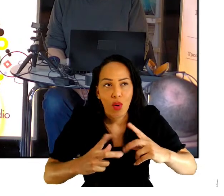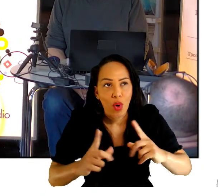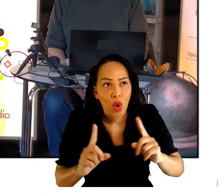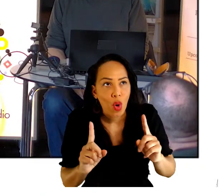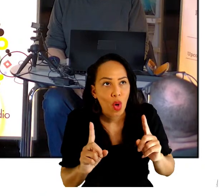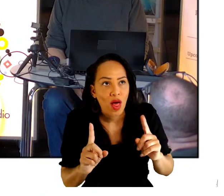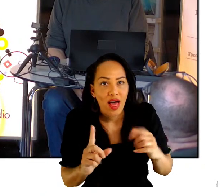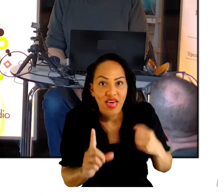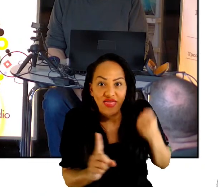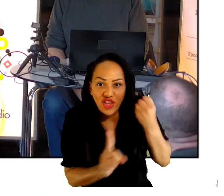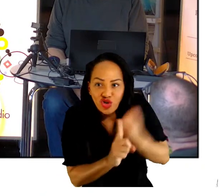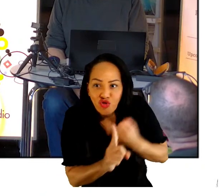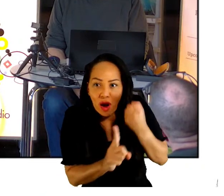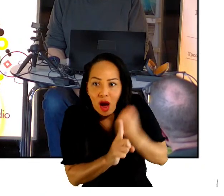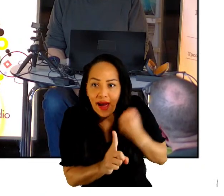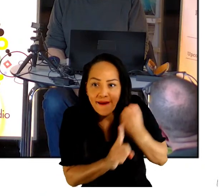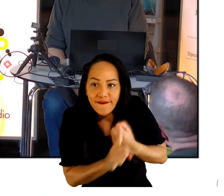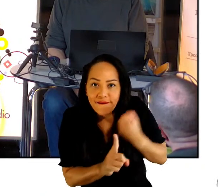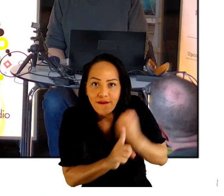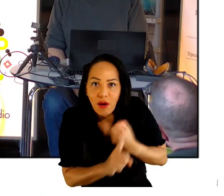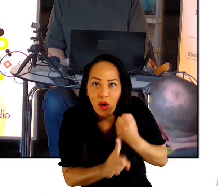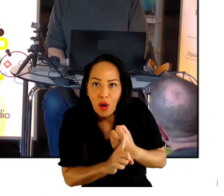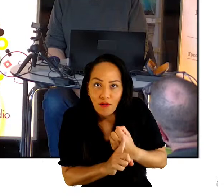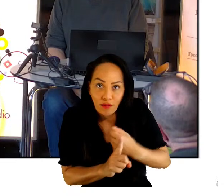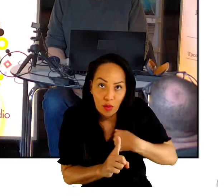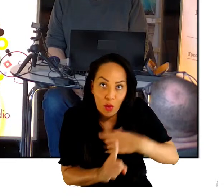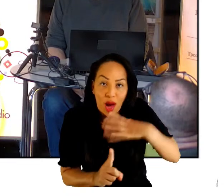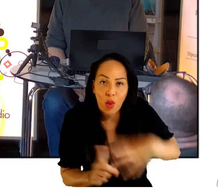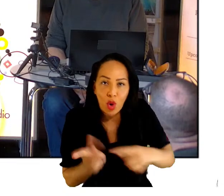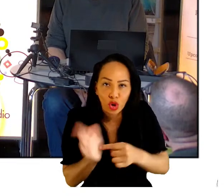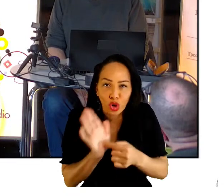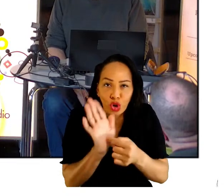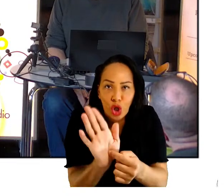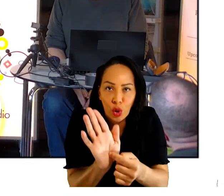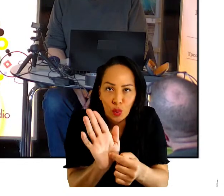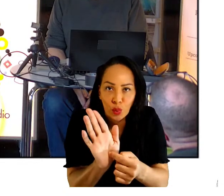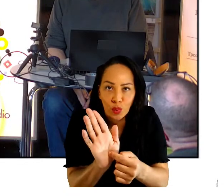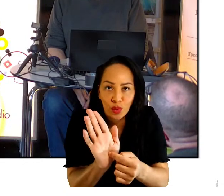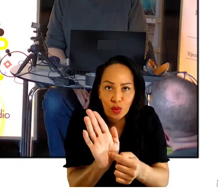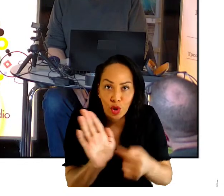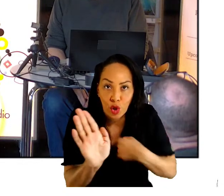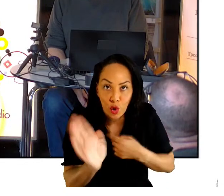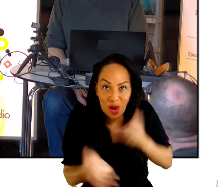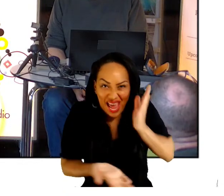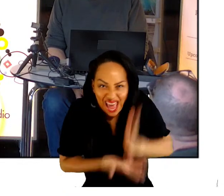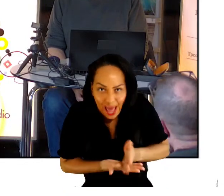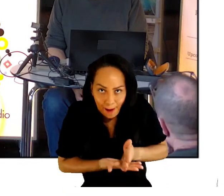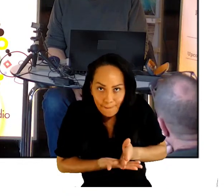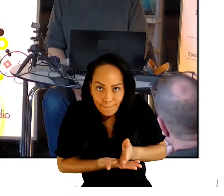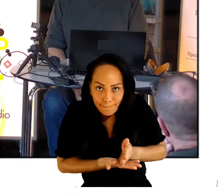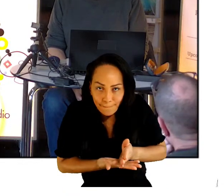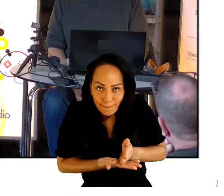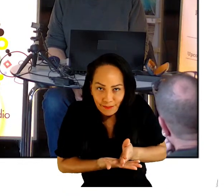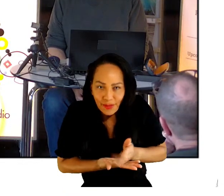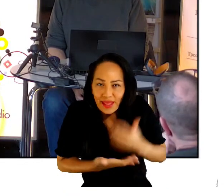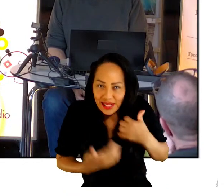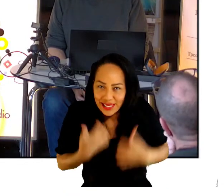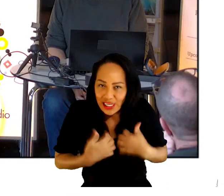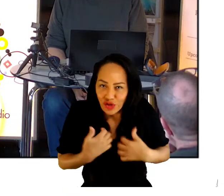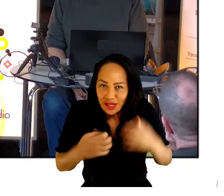into image and digital representation. So this idea of multiple viewpoints, but also of